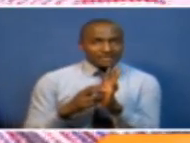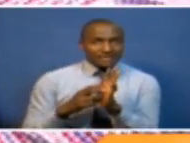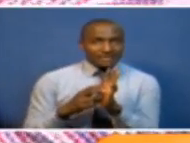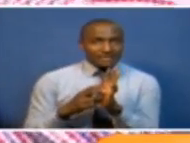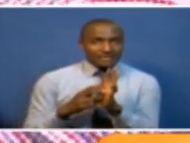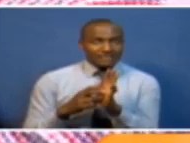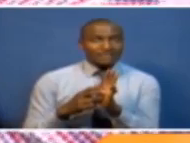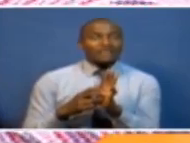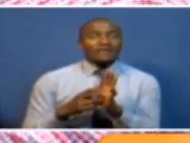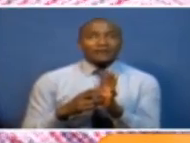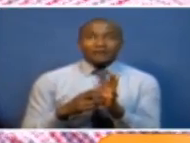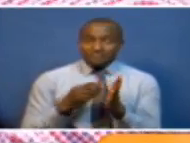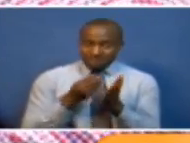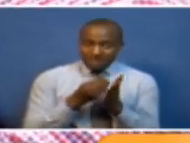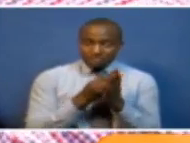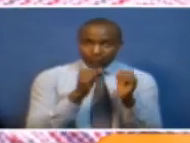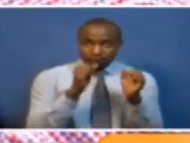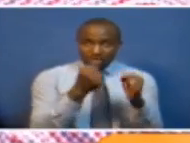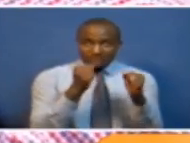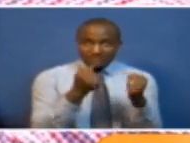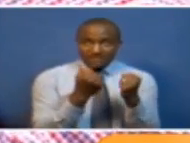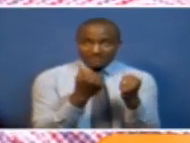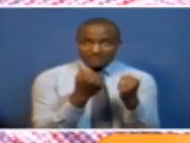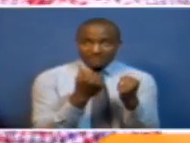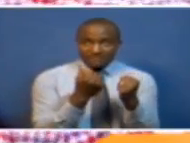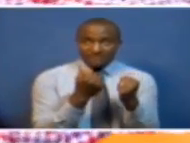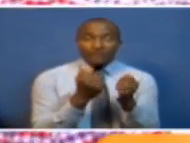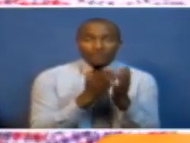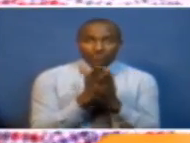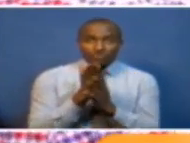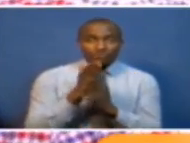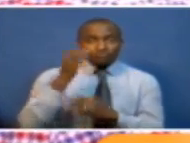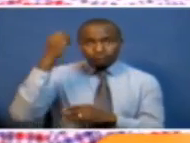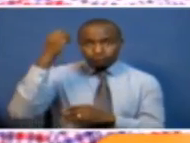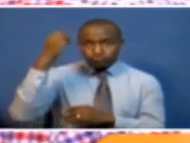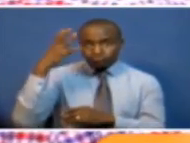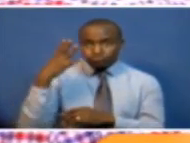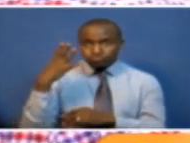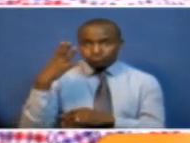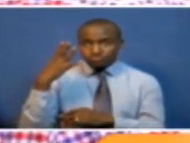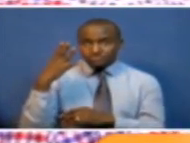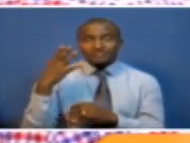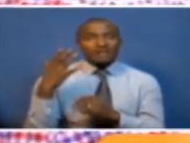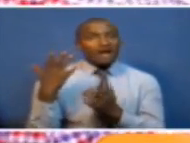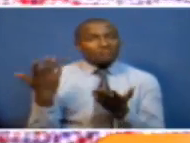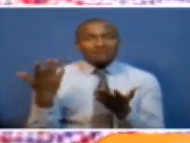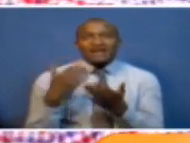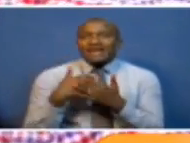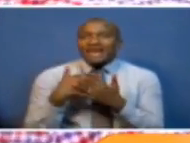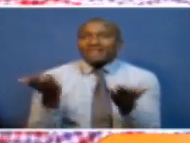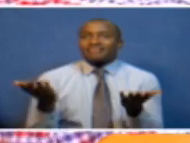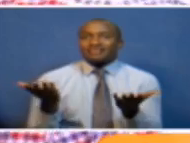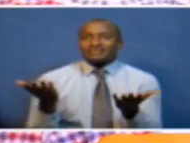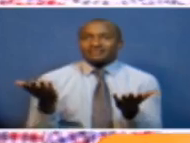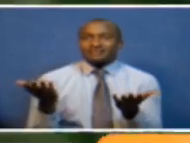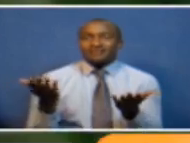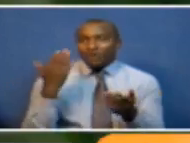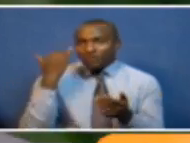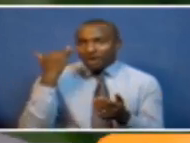the savings the taxpayers would have had by having Electrocana Wind Power come online have been reduced by the fact that they've had to